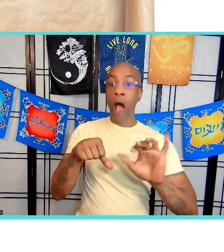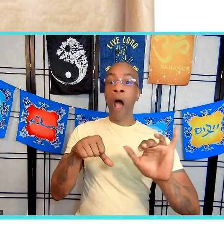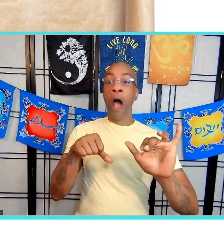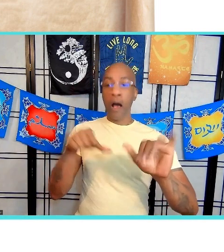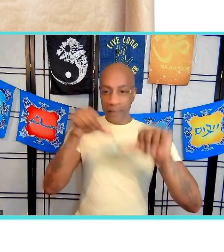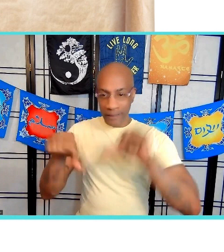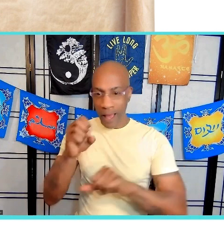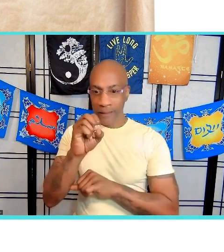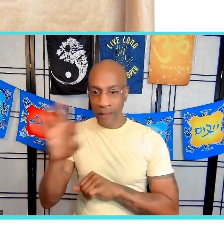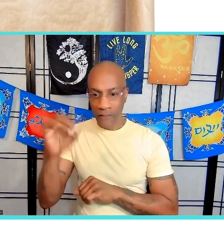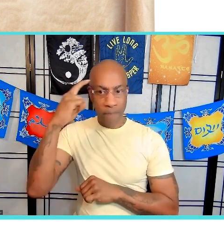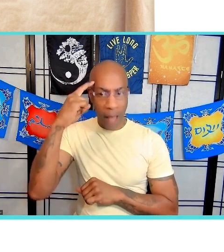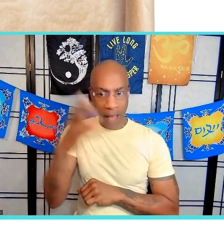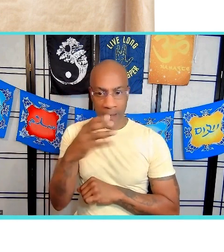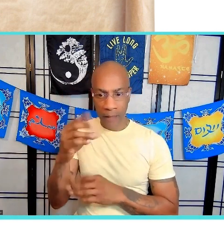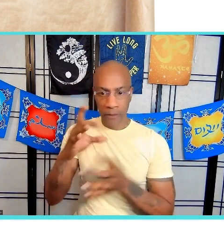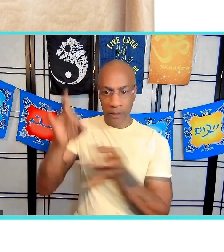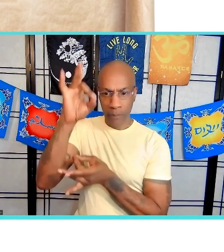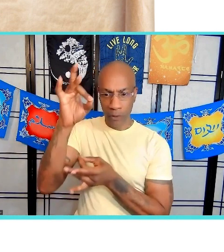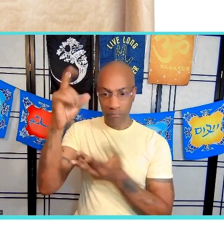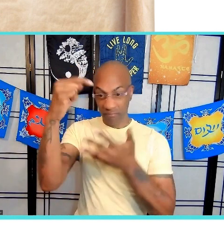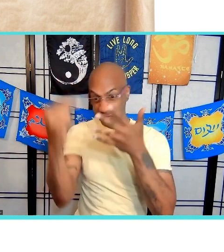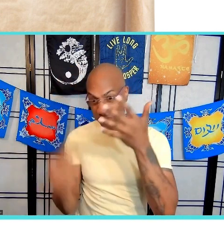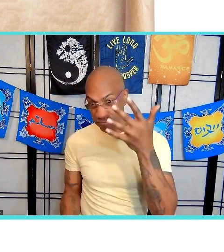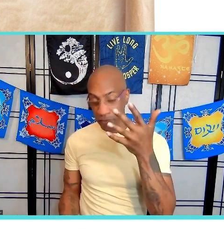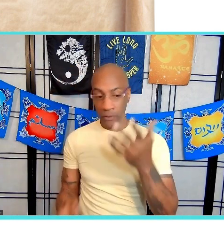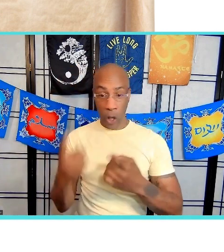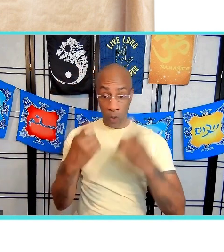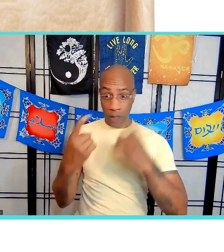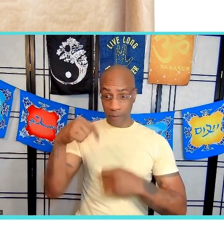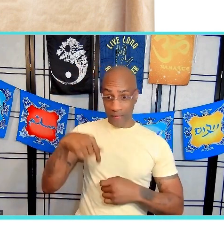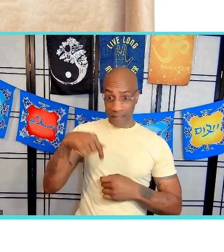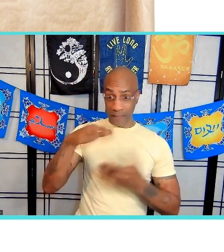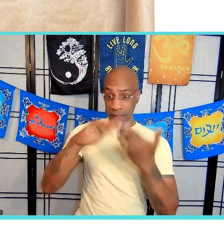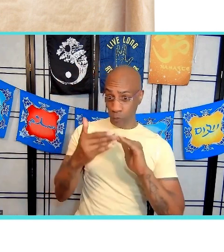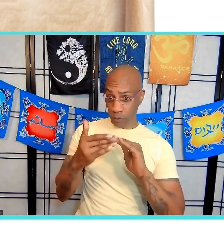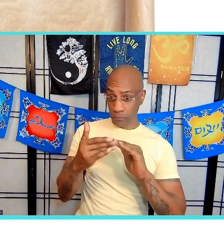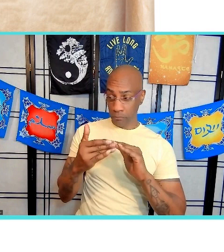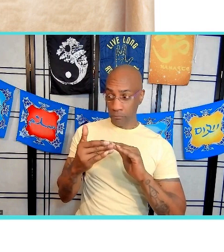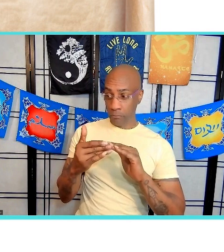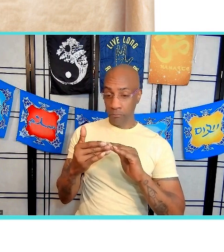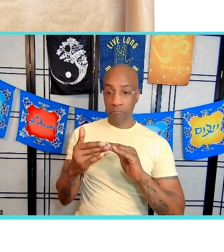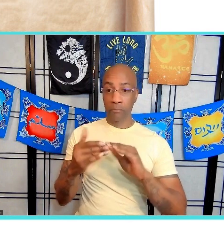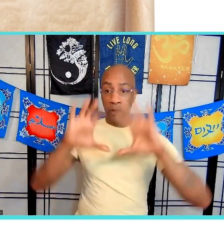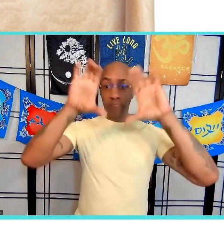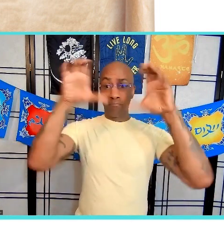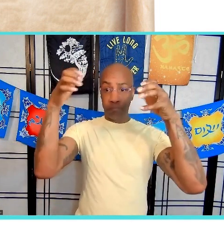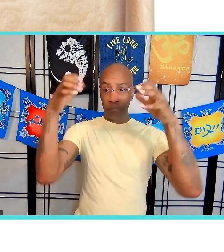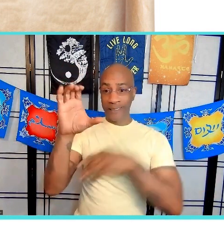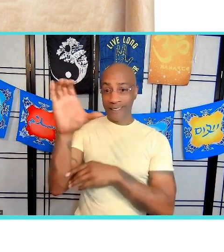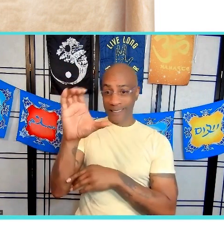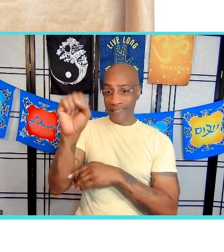religious science, or science of mind and spirit? You may have any number of questions, questions about this specific